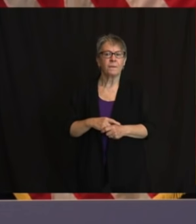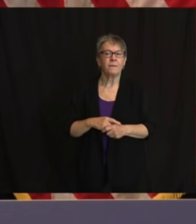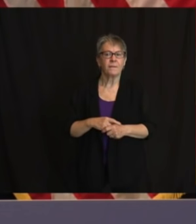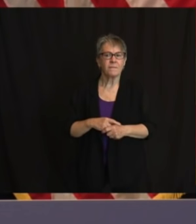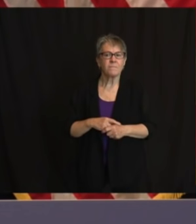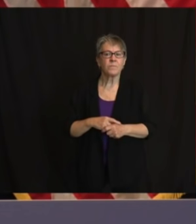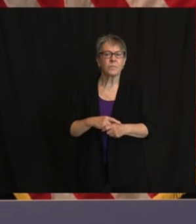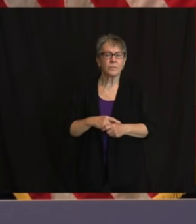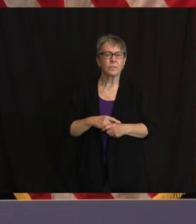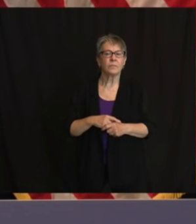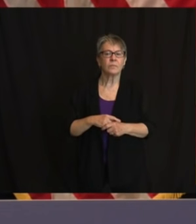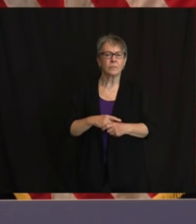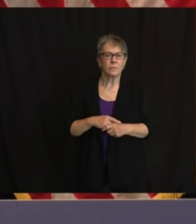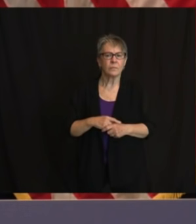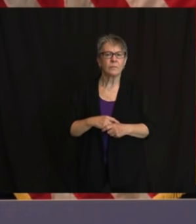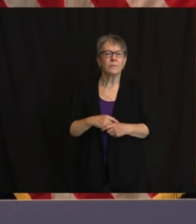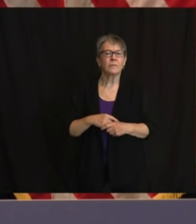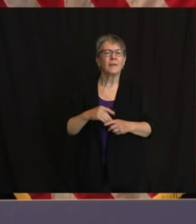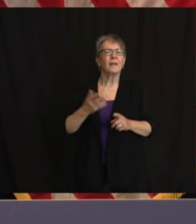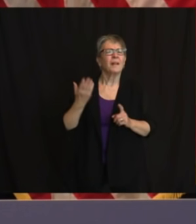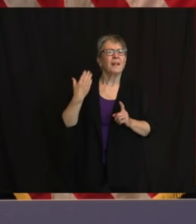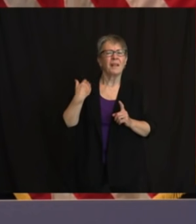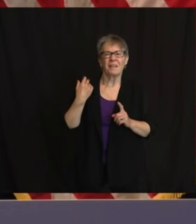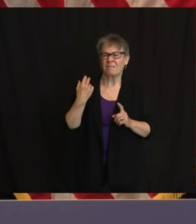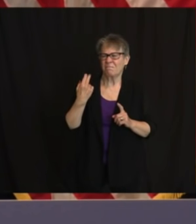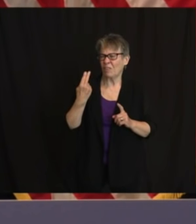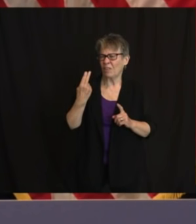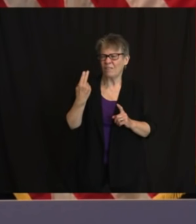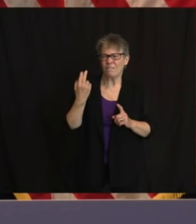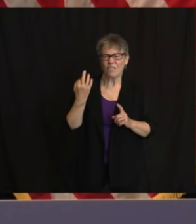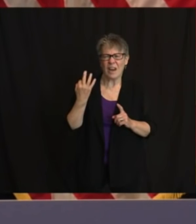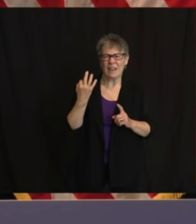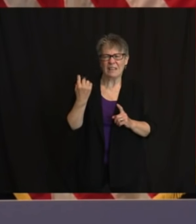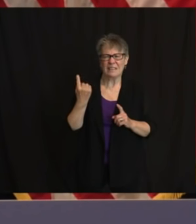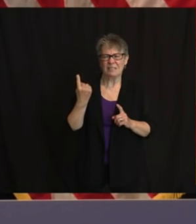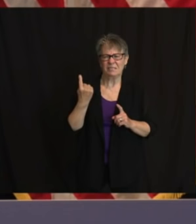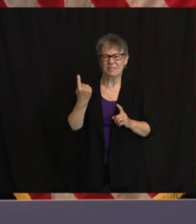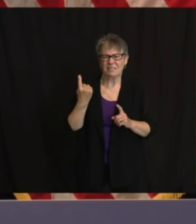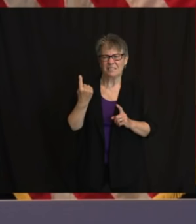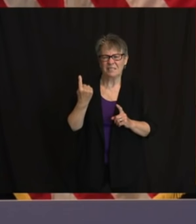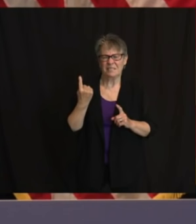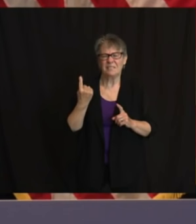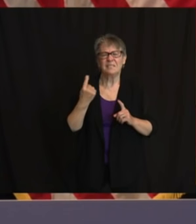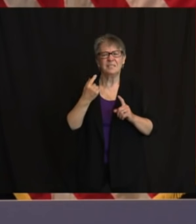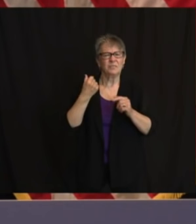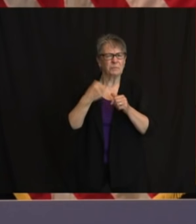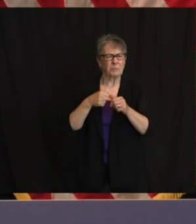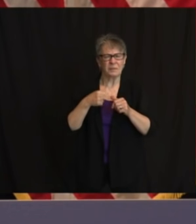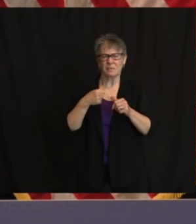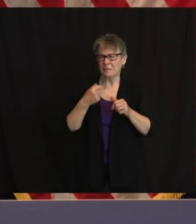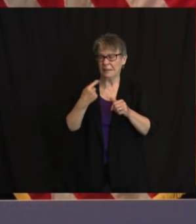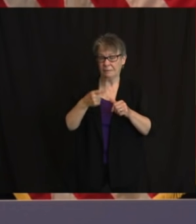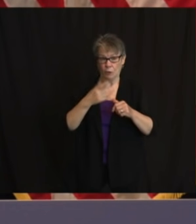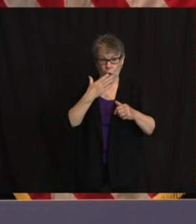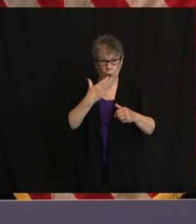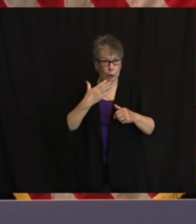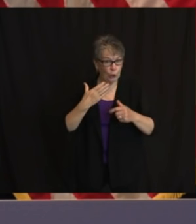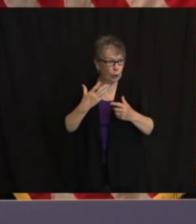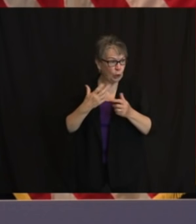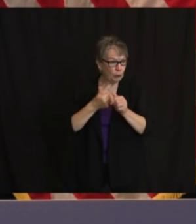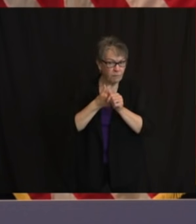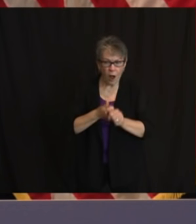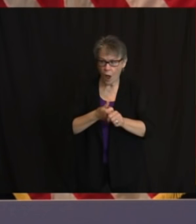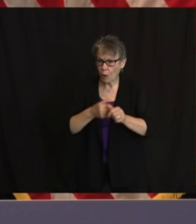Saturday, that the behavior that you all showed everybody this weekend is going to give us more degrees of freedom in terms